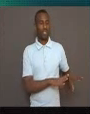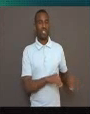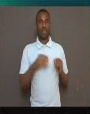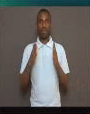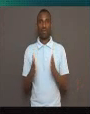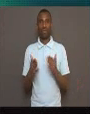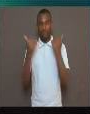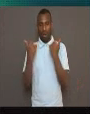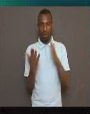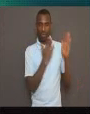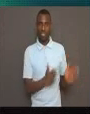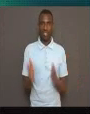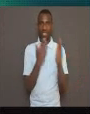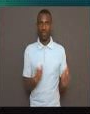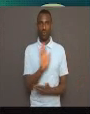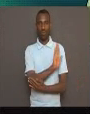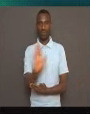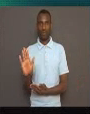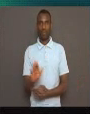Students, let's get ready.